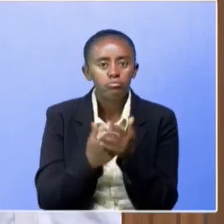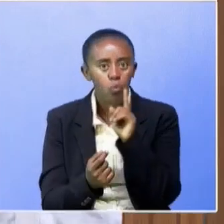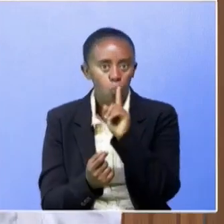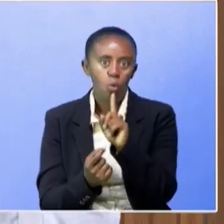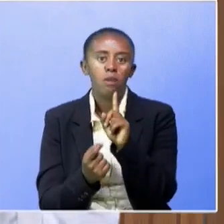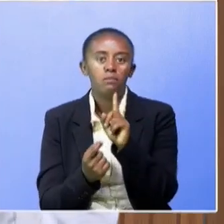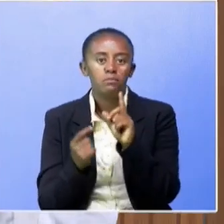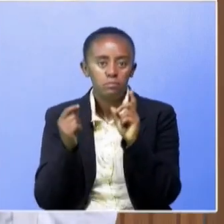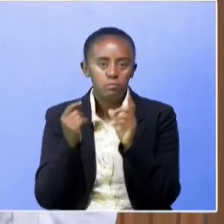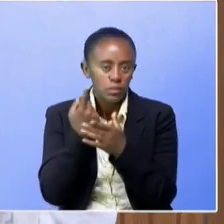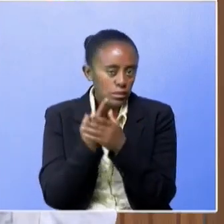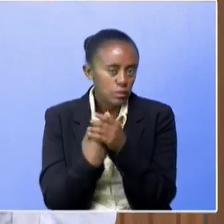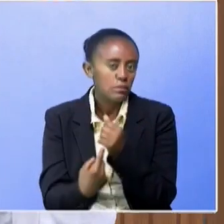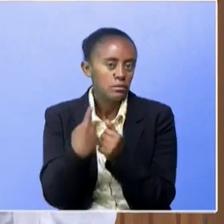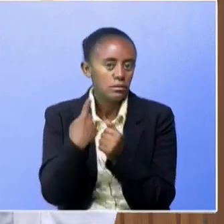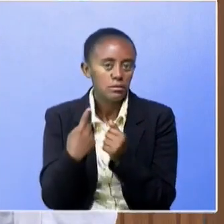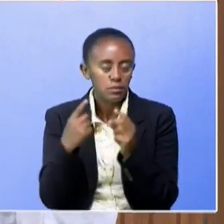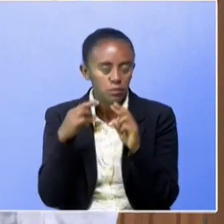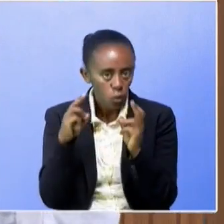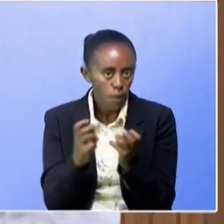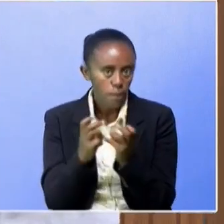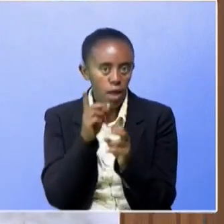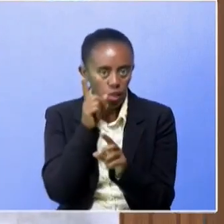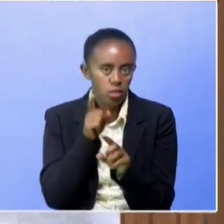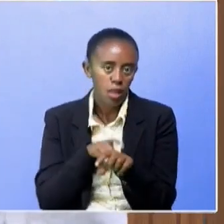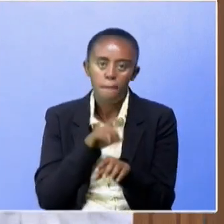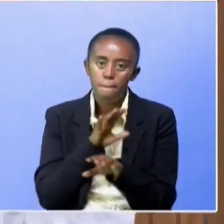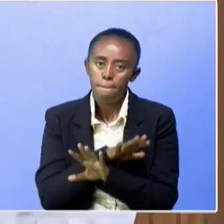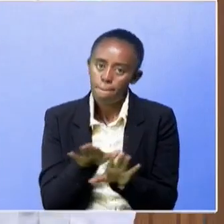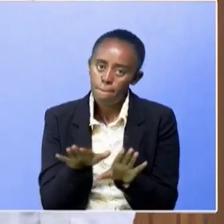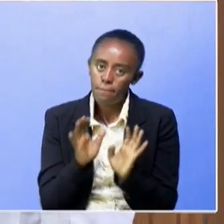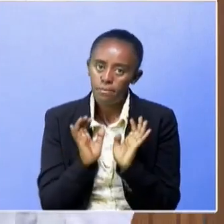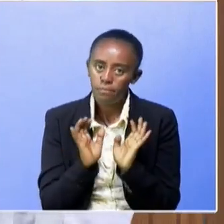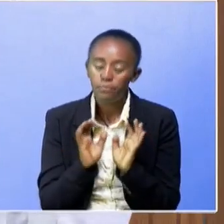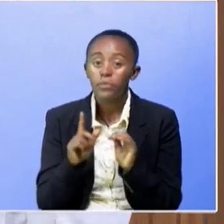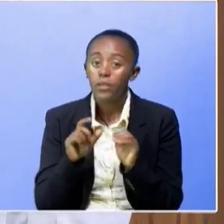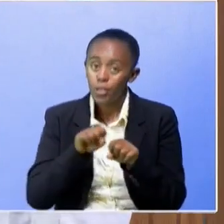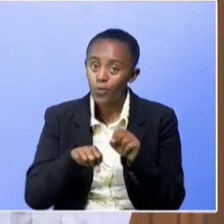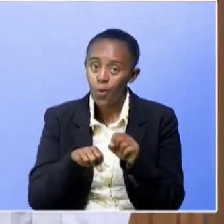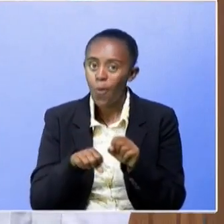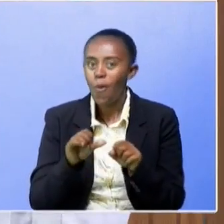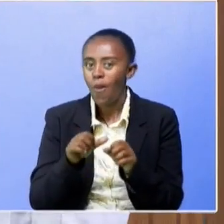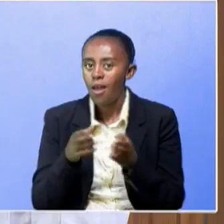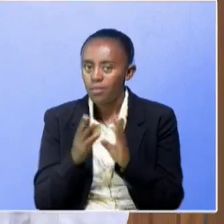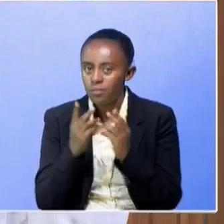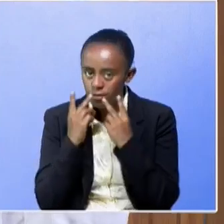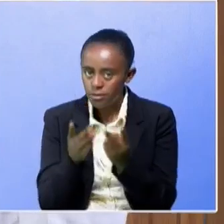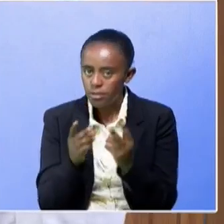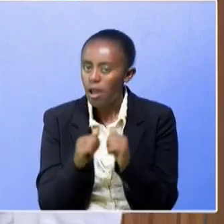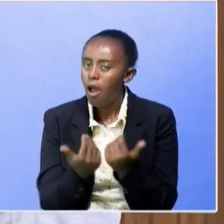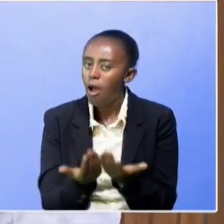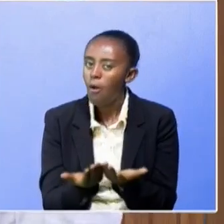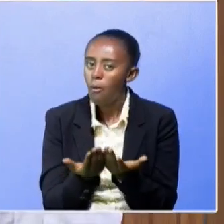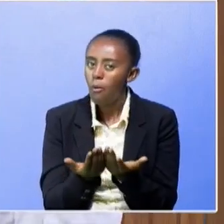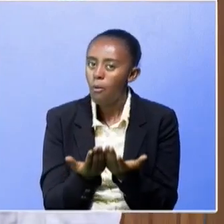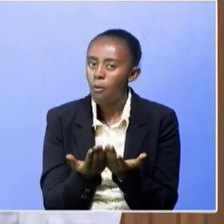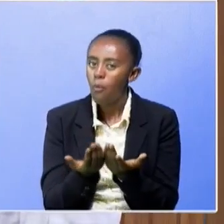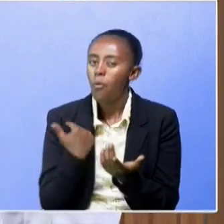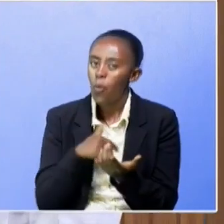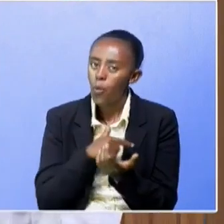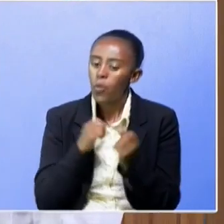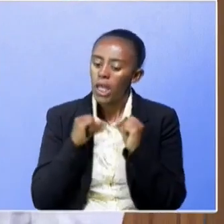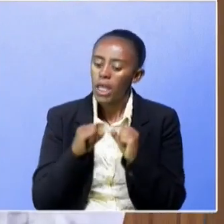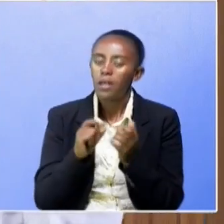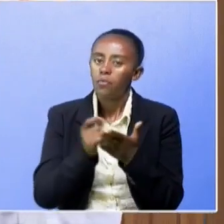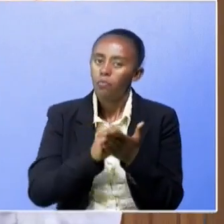one single topic at a time. So let's go on to see how we can write